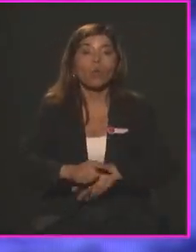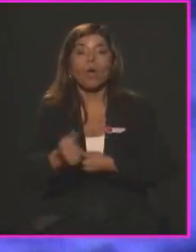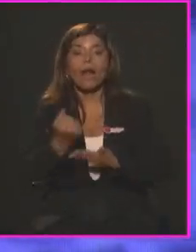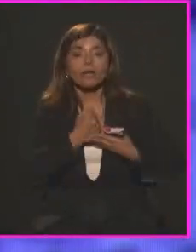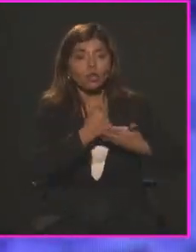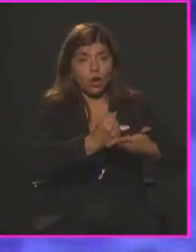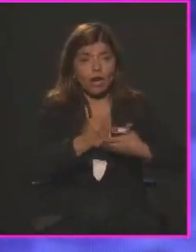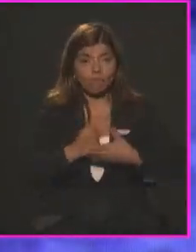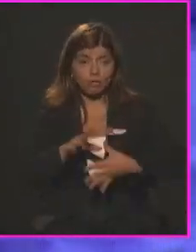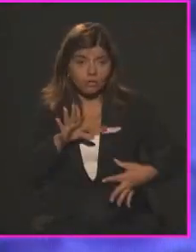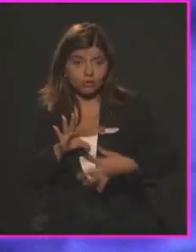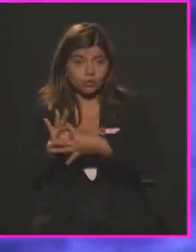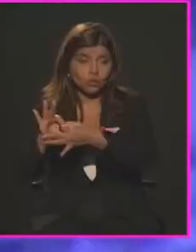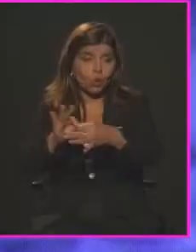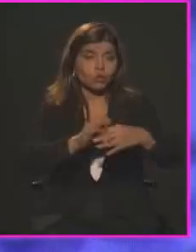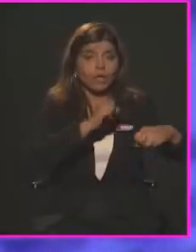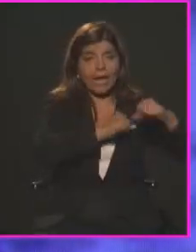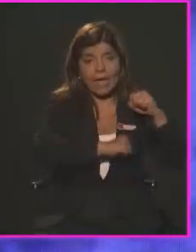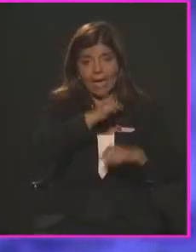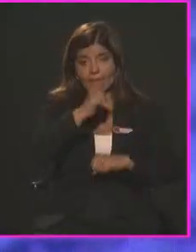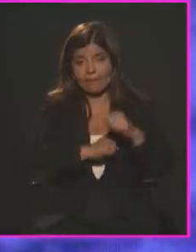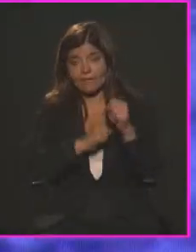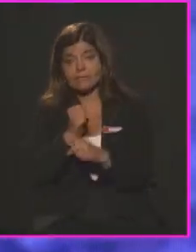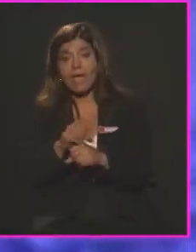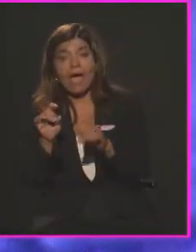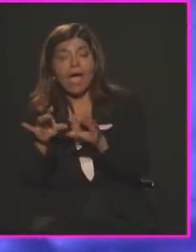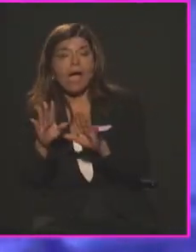work together and solve some of these problems jointly.